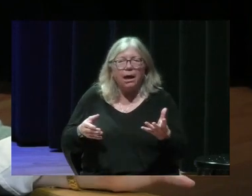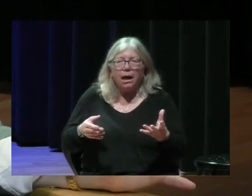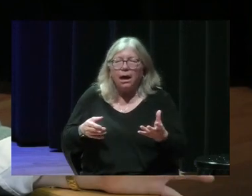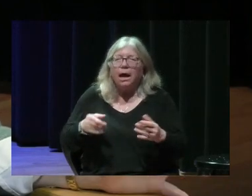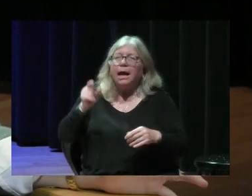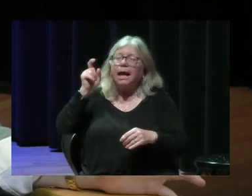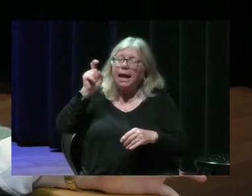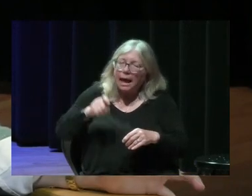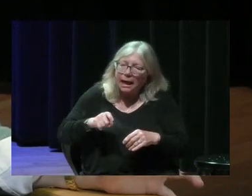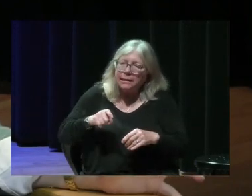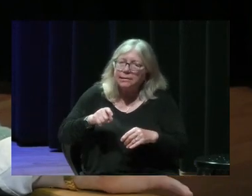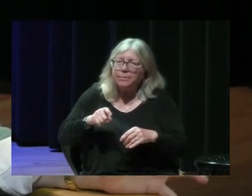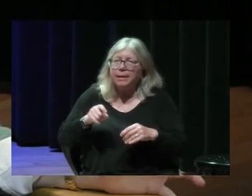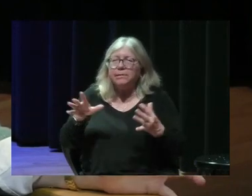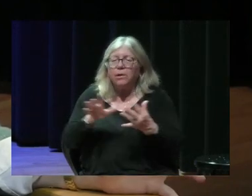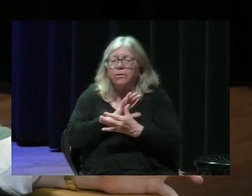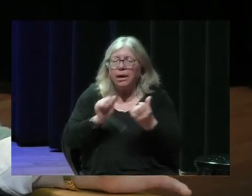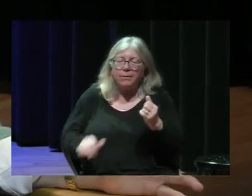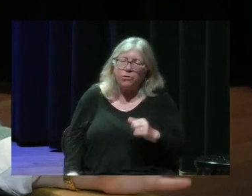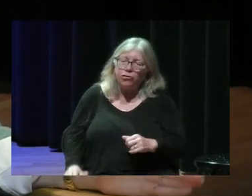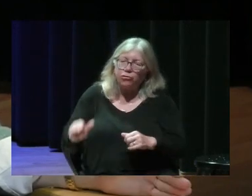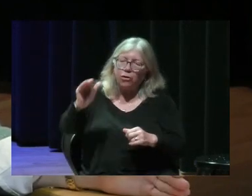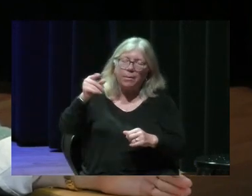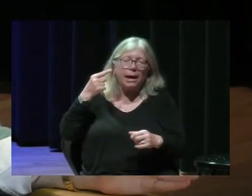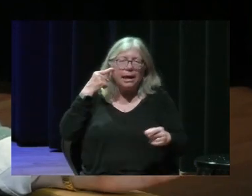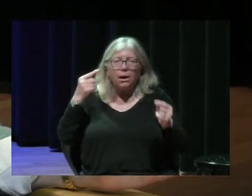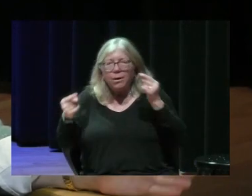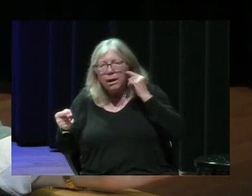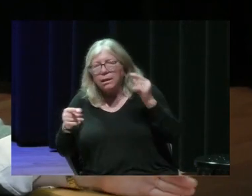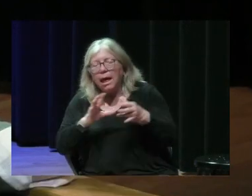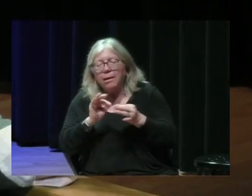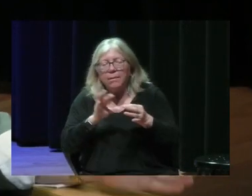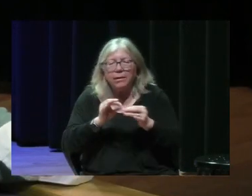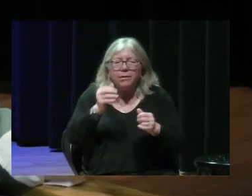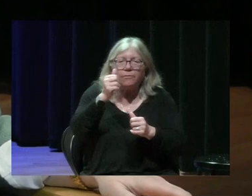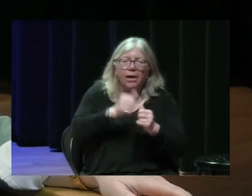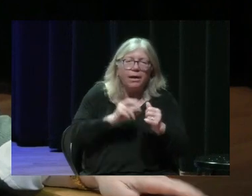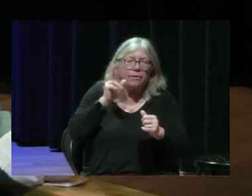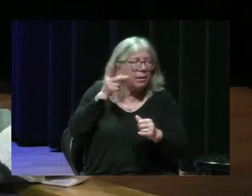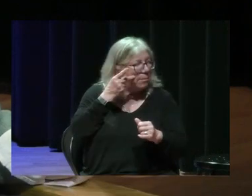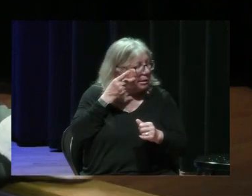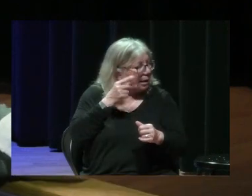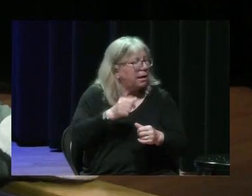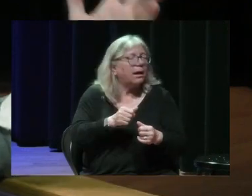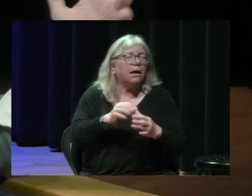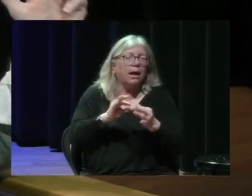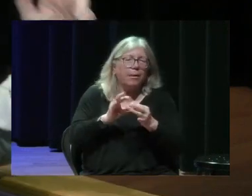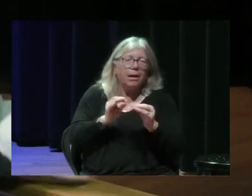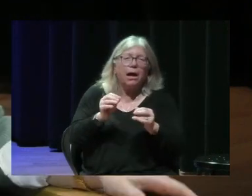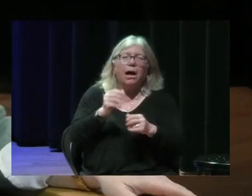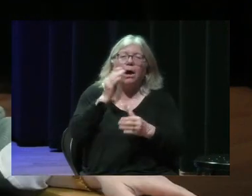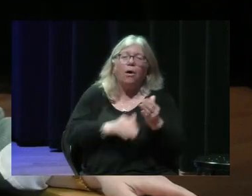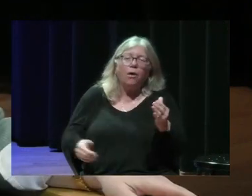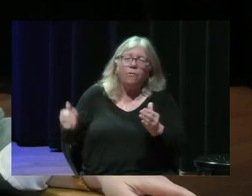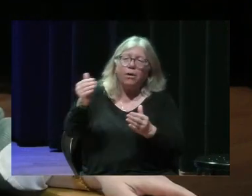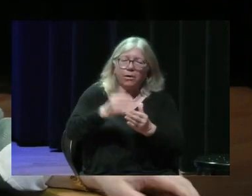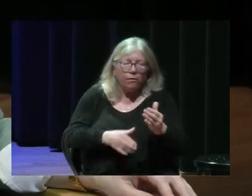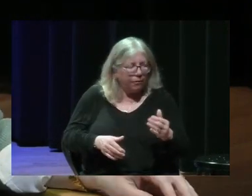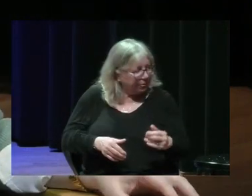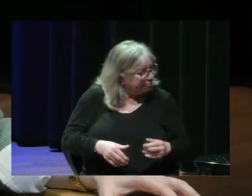think it has to be so damaging to grow up hearing that message about every major political topic over and over from both